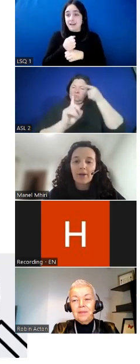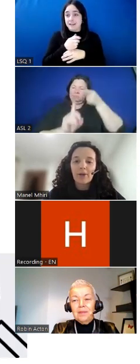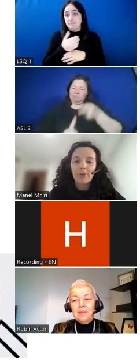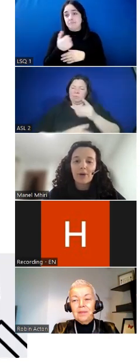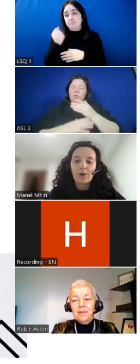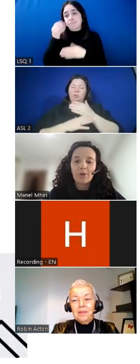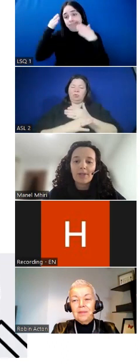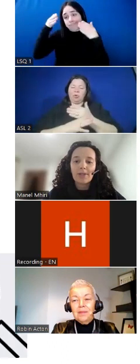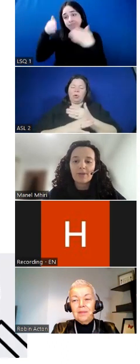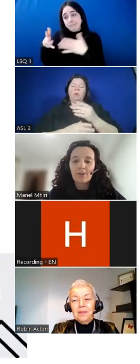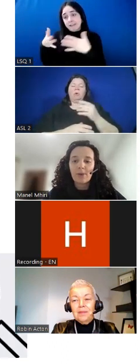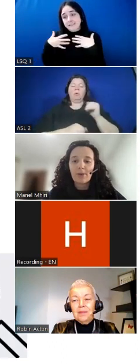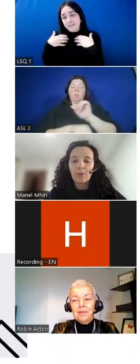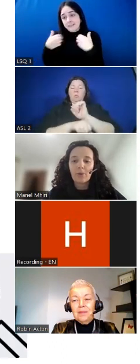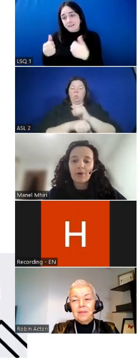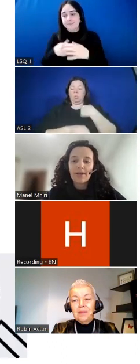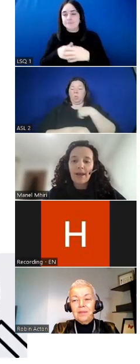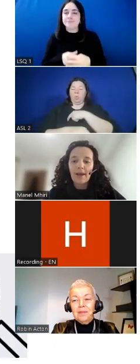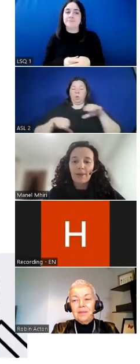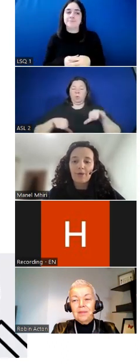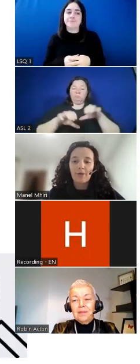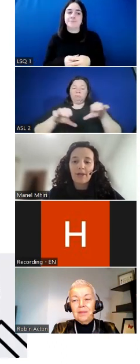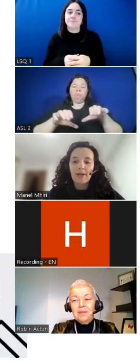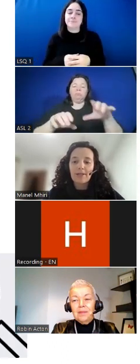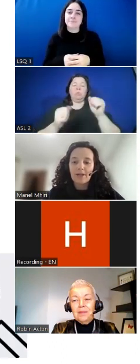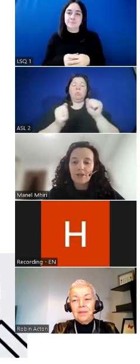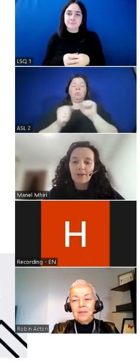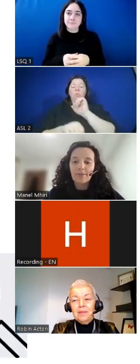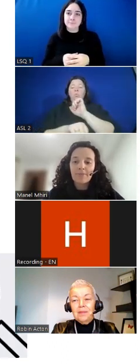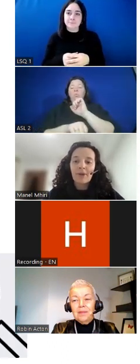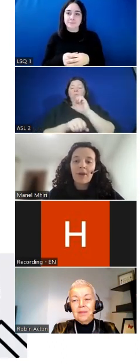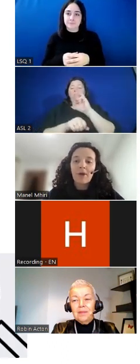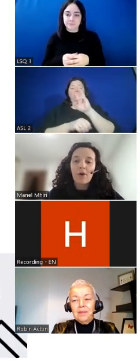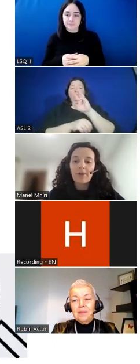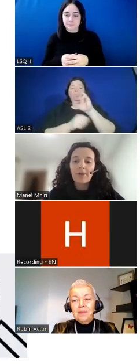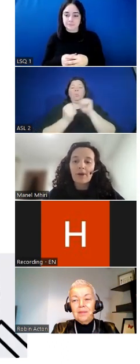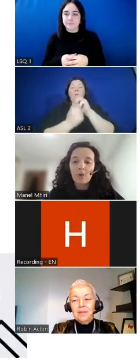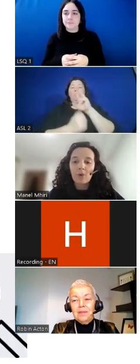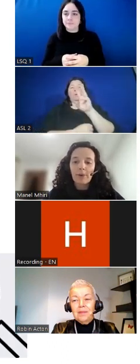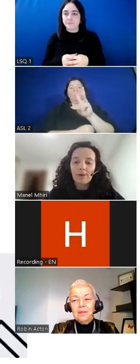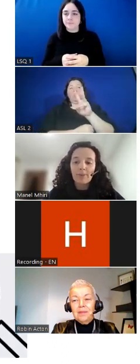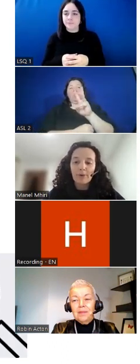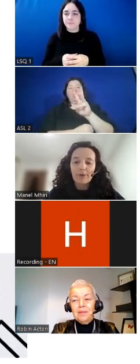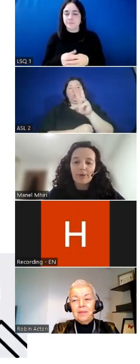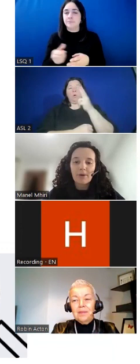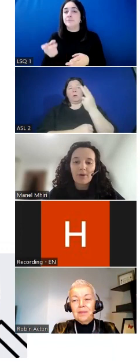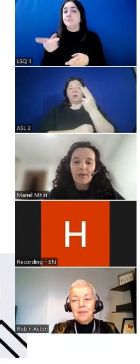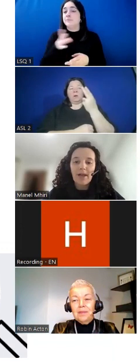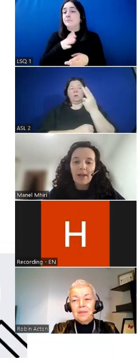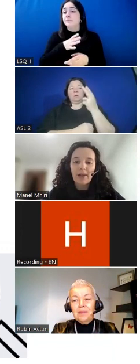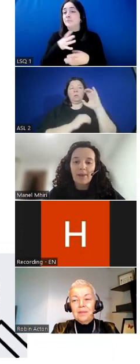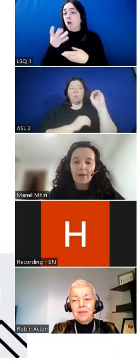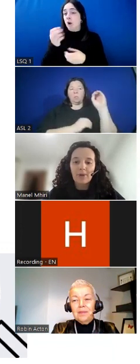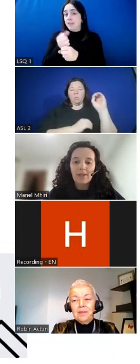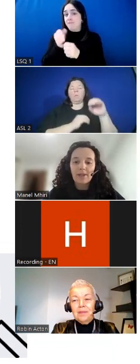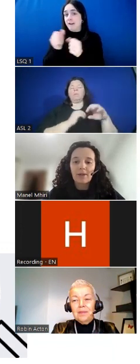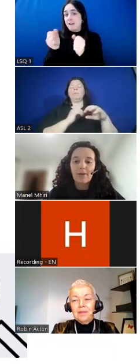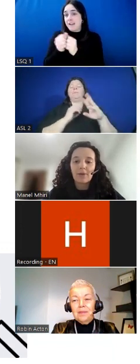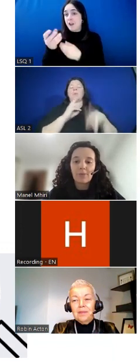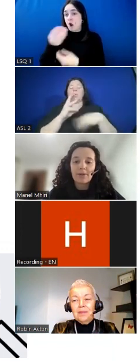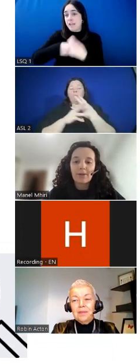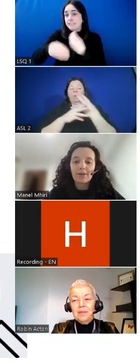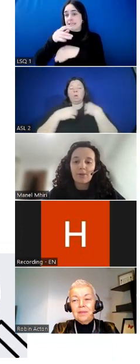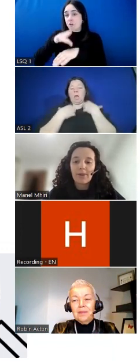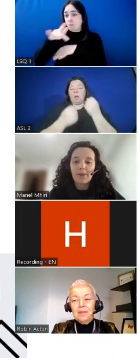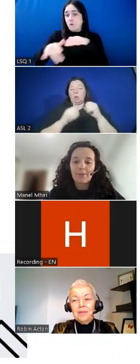share the work we did with the World Health Organization on their global report on health equity